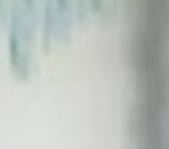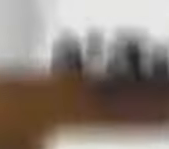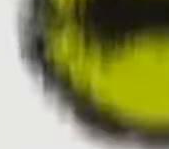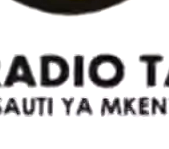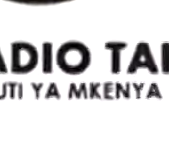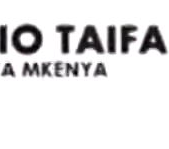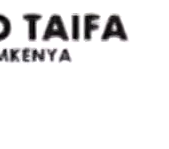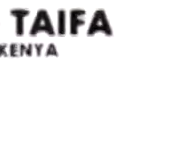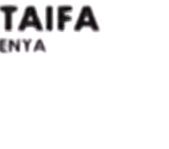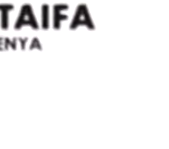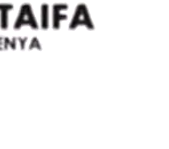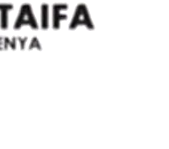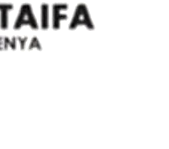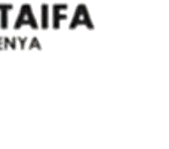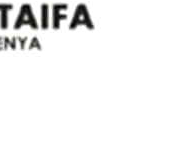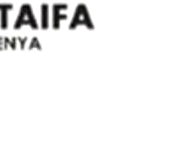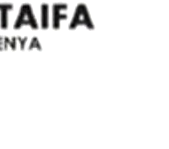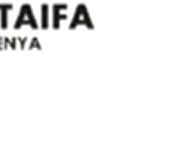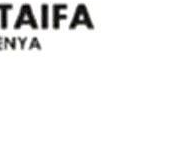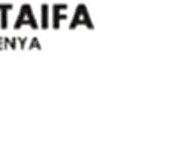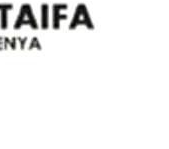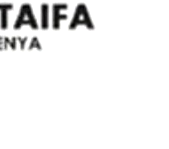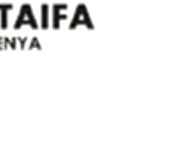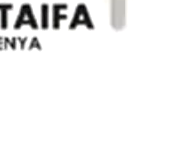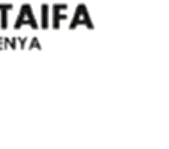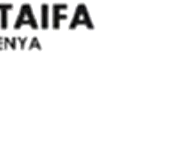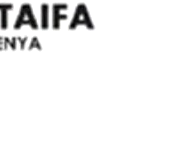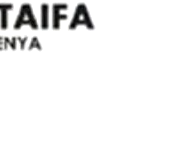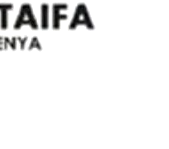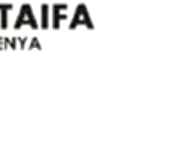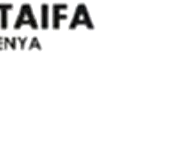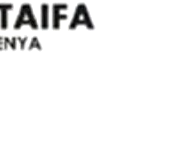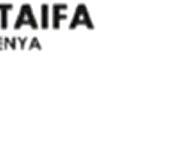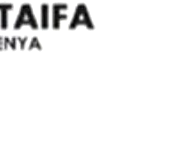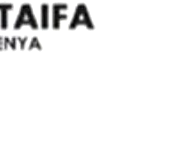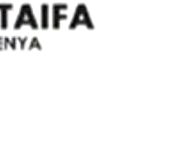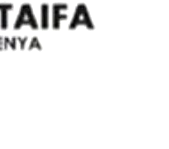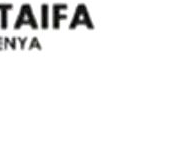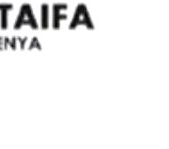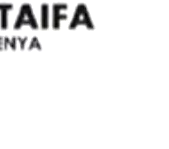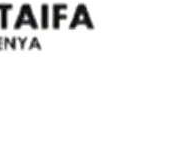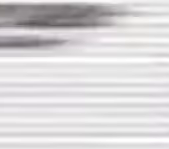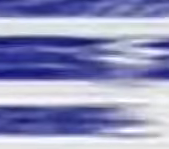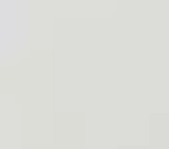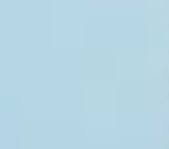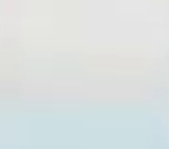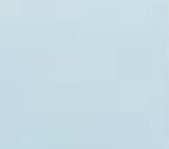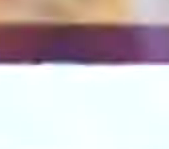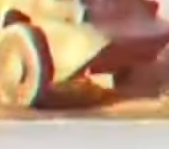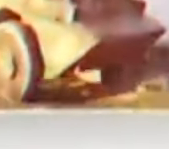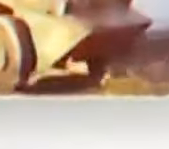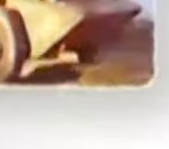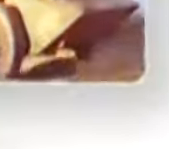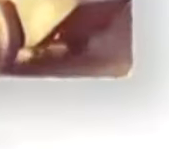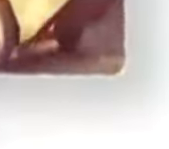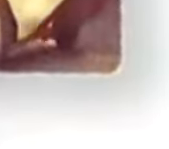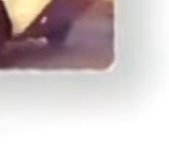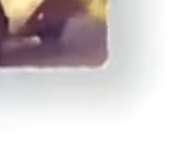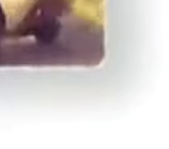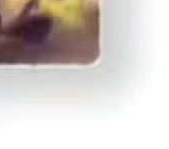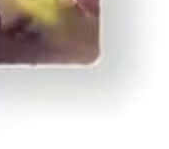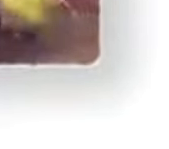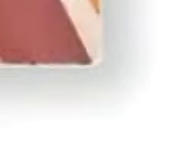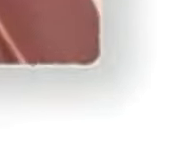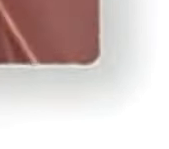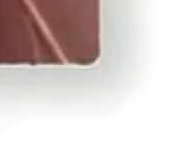during the entire month of November 2021 for details of the recruitment process. Then grab your local newspaper, The Daily Nation, on